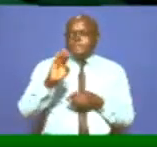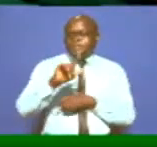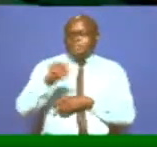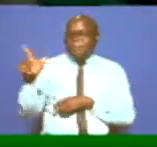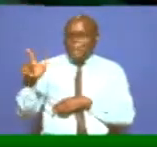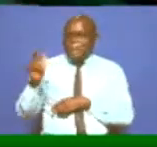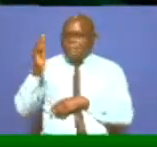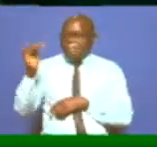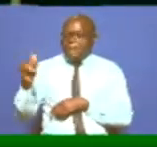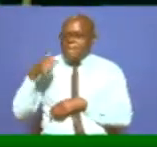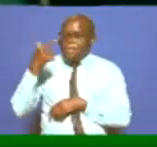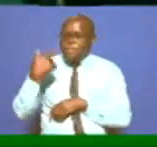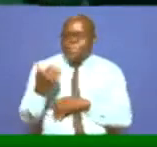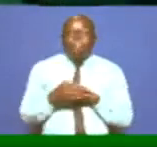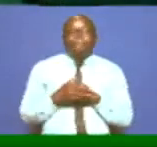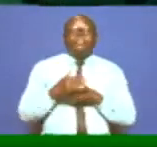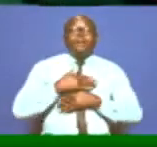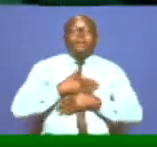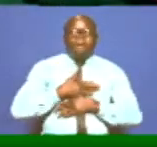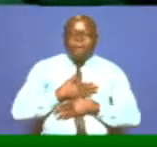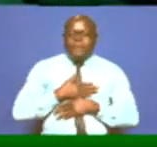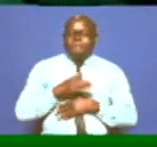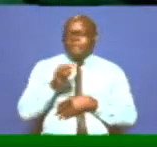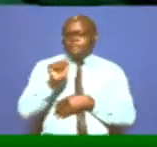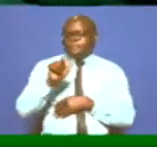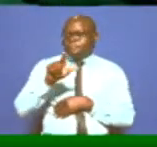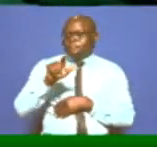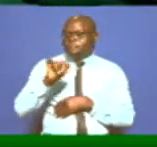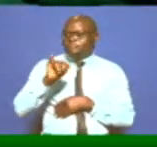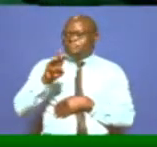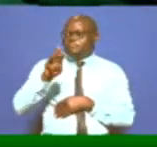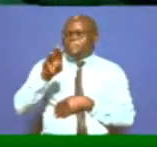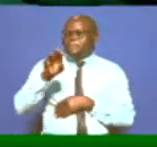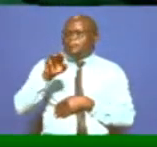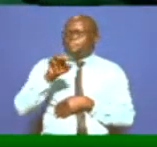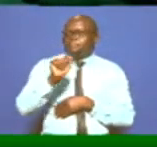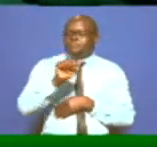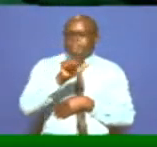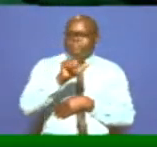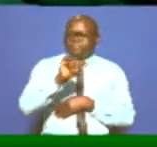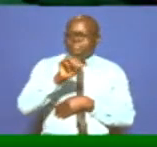by Honorable Ali Swahome, Bill Number 28 of